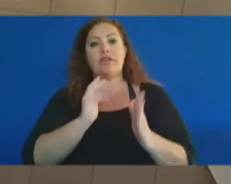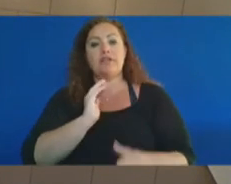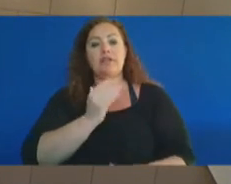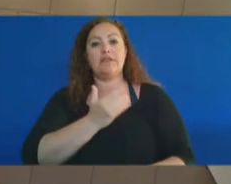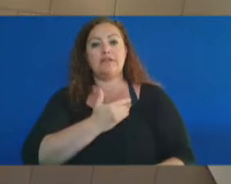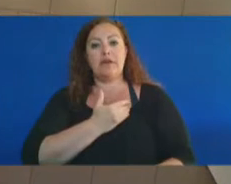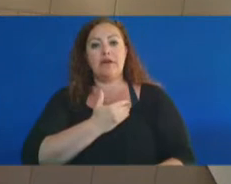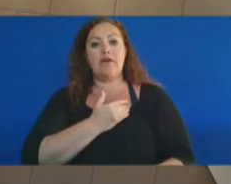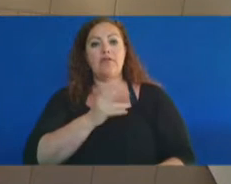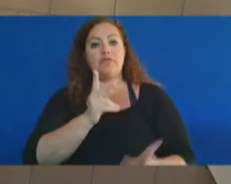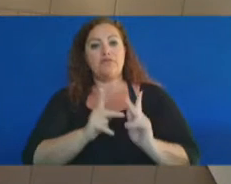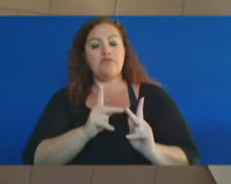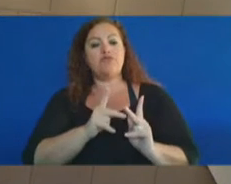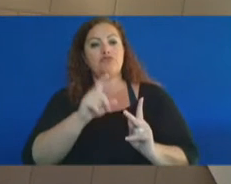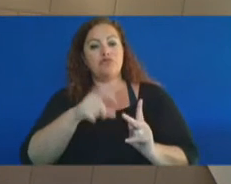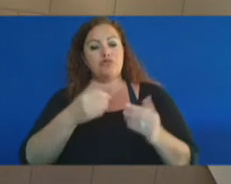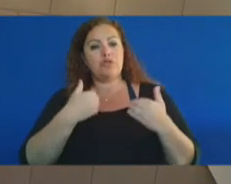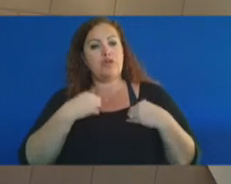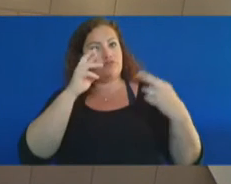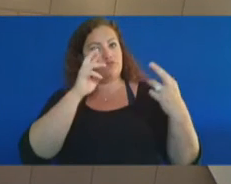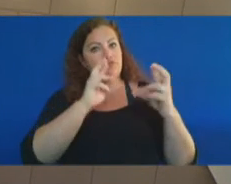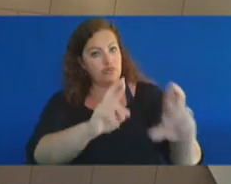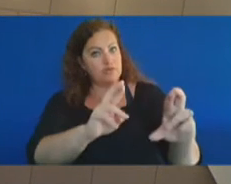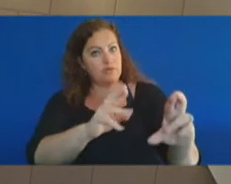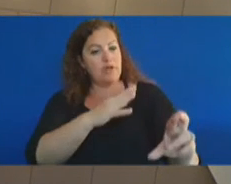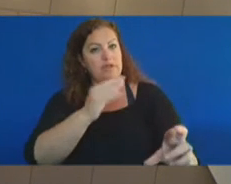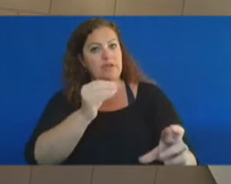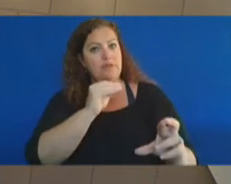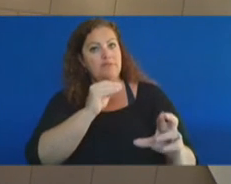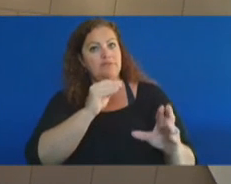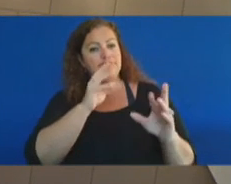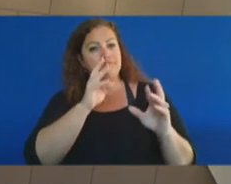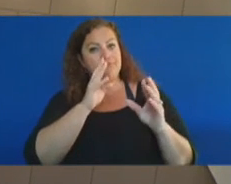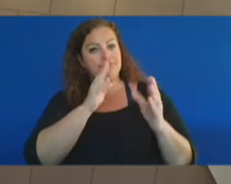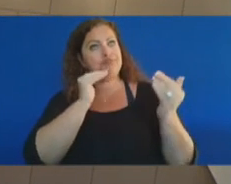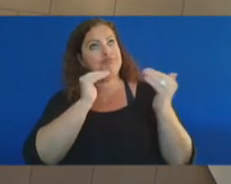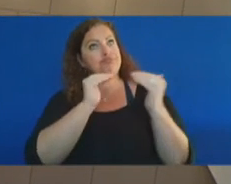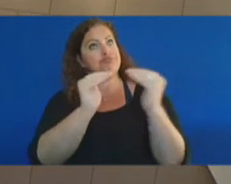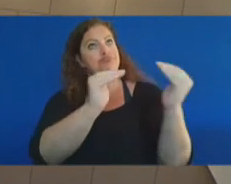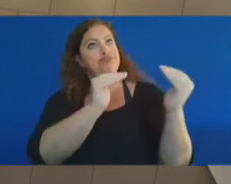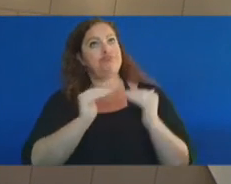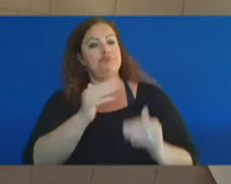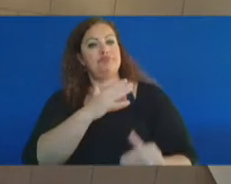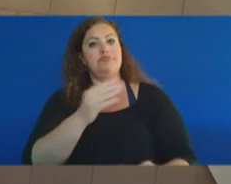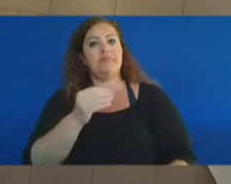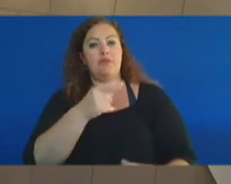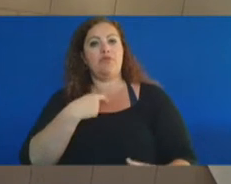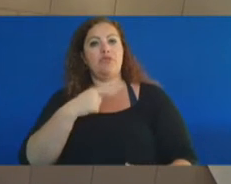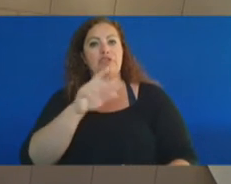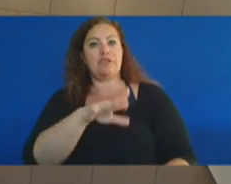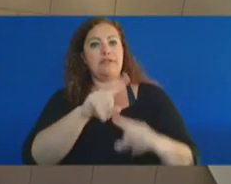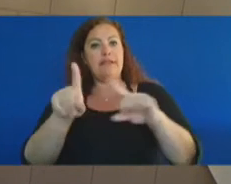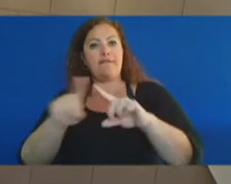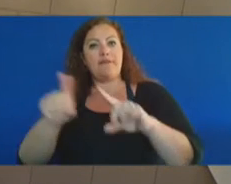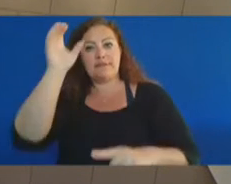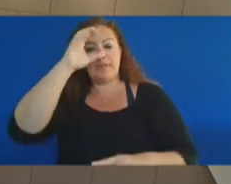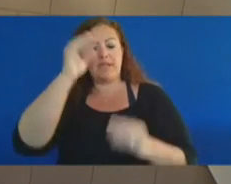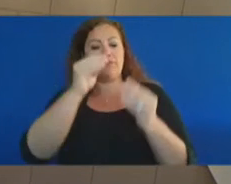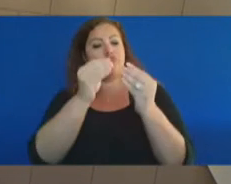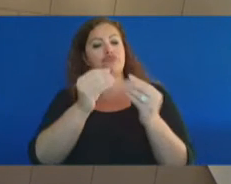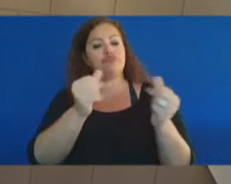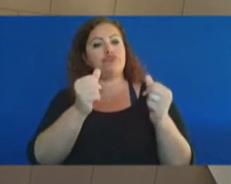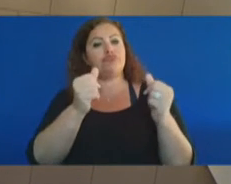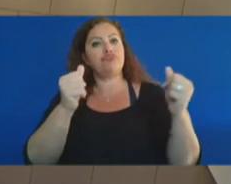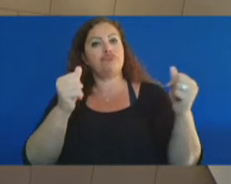deserve to be treated with respect and dignity and that we must reconcile our differences of opinion in a manner that